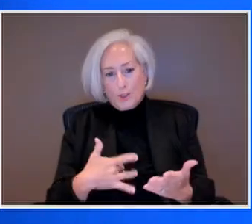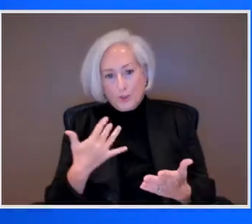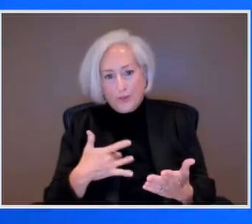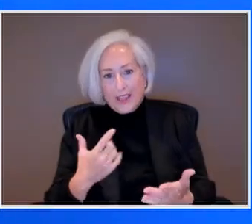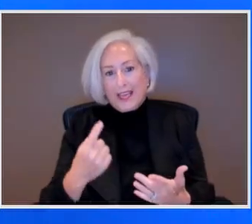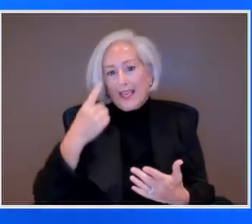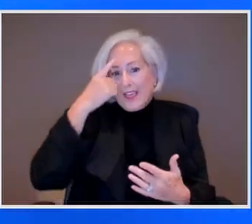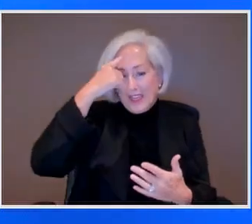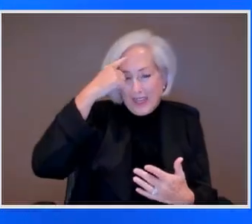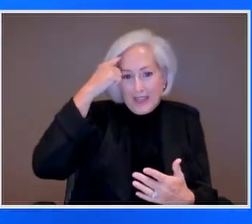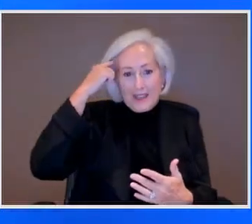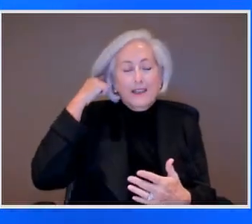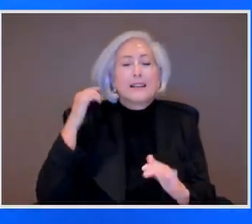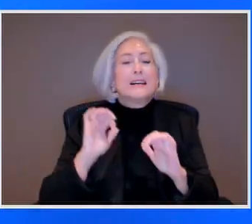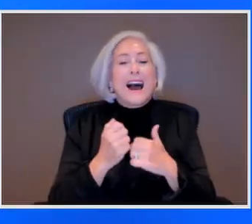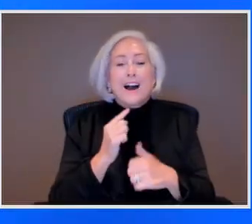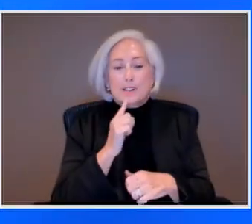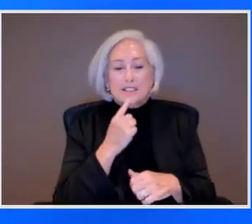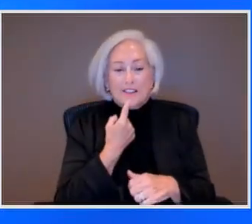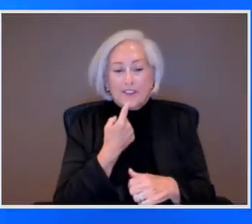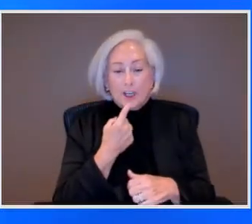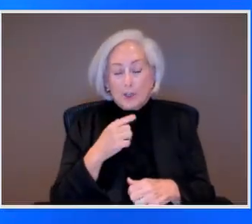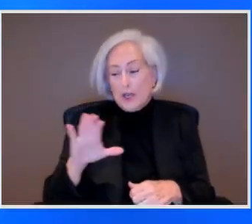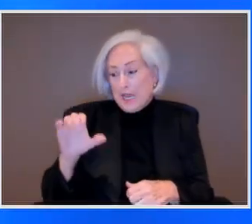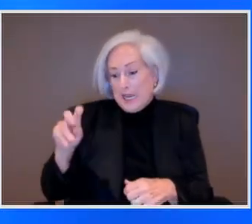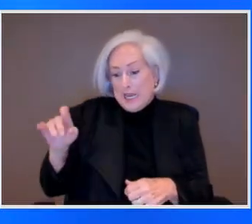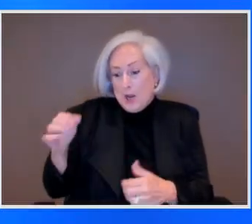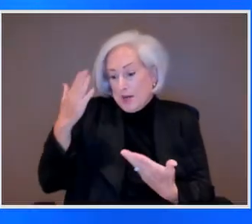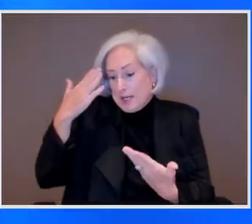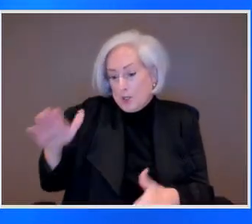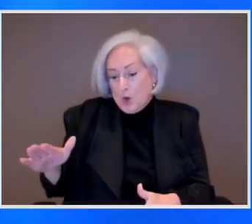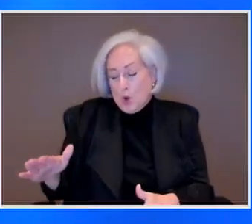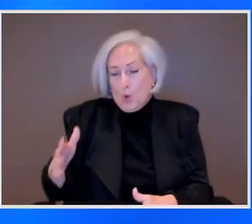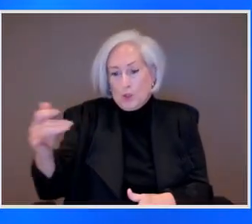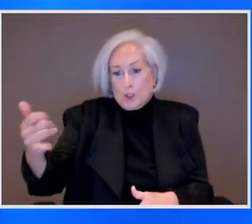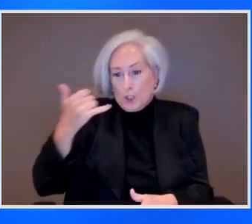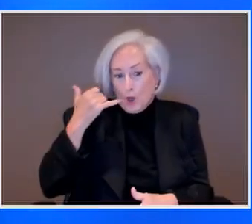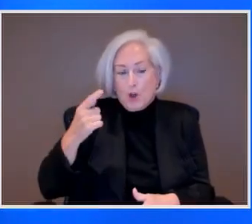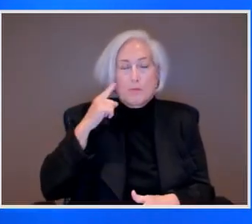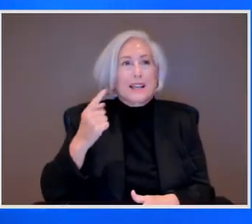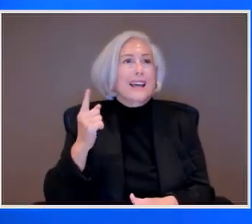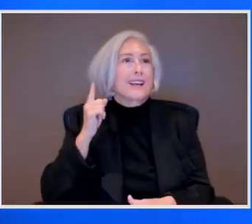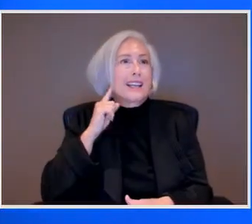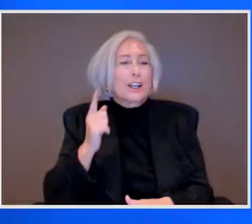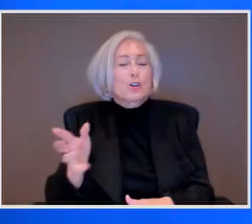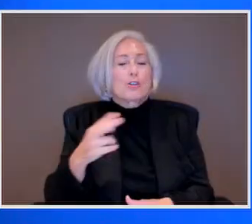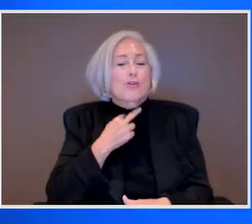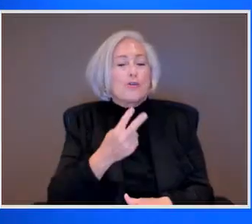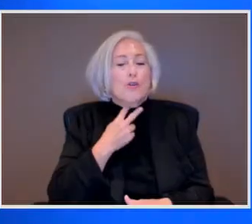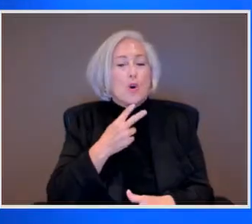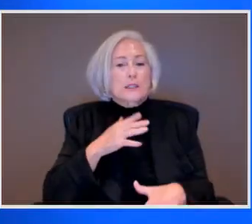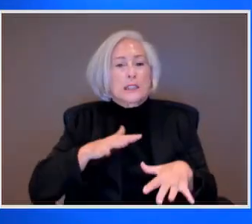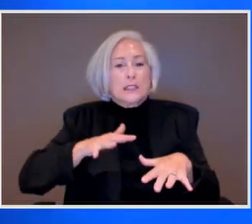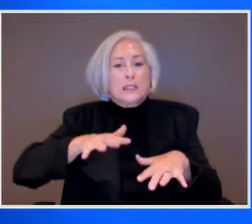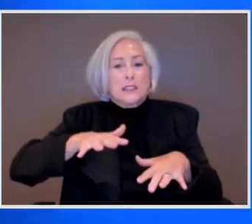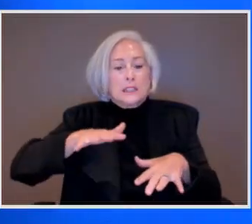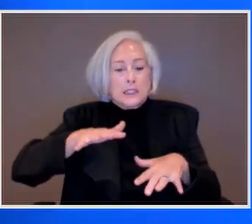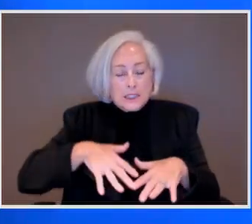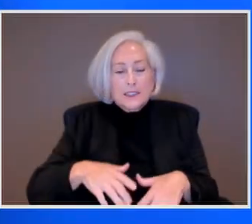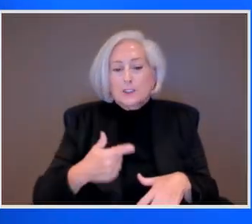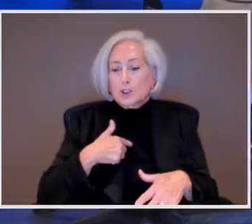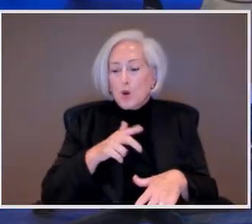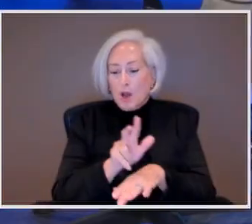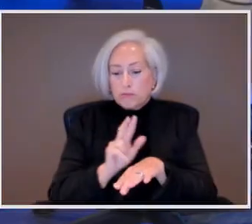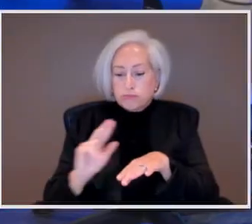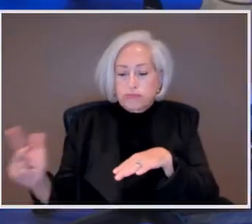the severity of it. Nobody knew. She didn't know when she called me, but I could hear the distraught in her voice. So we turned around and started heading that direction.